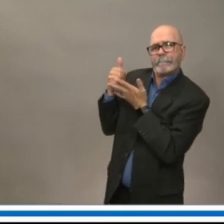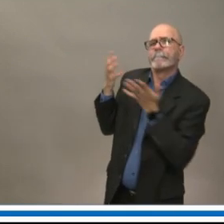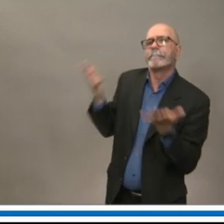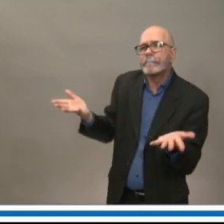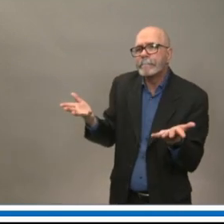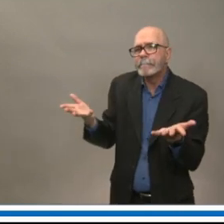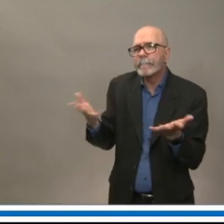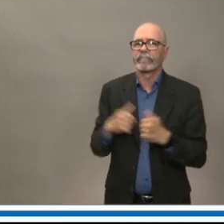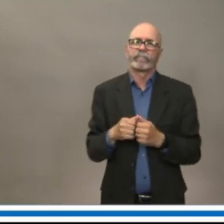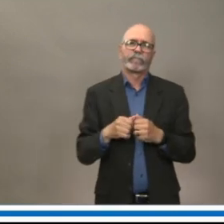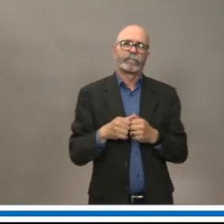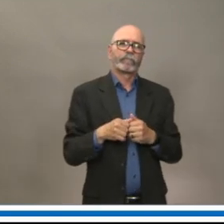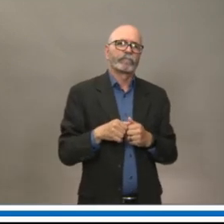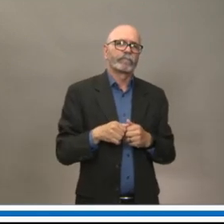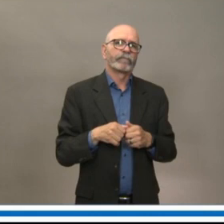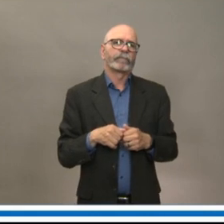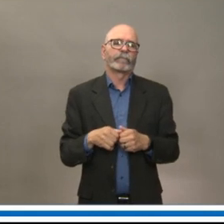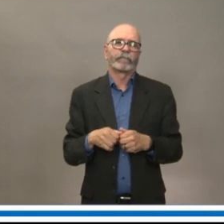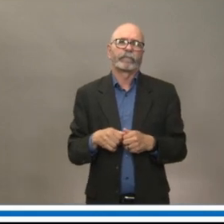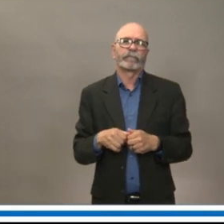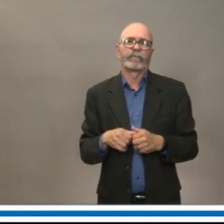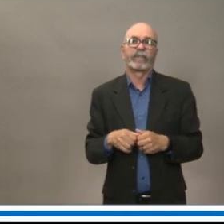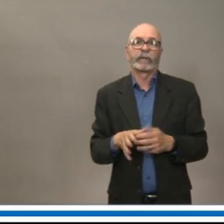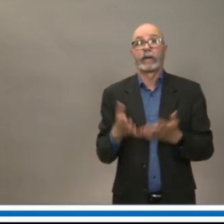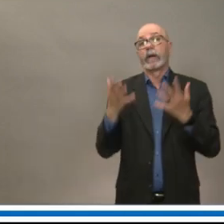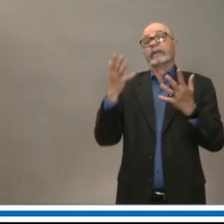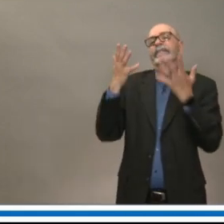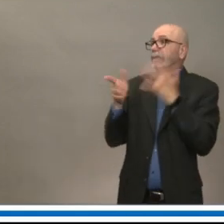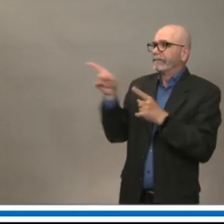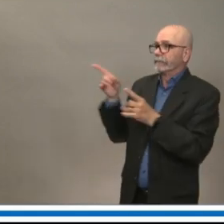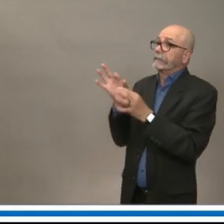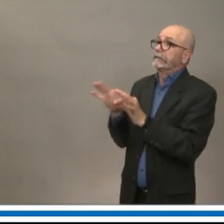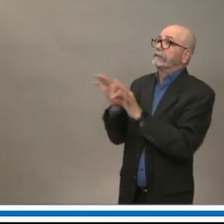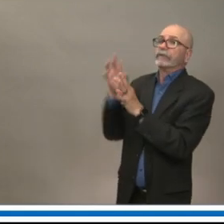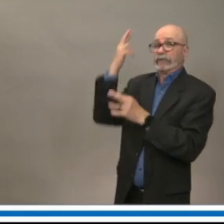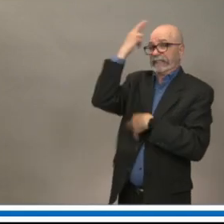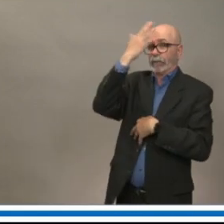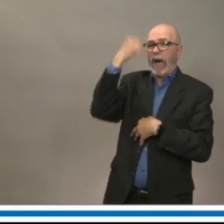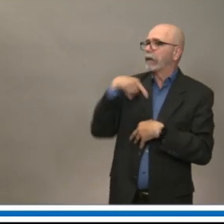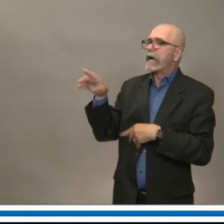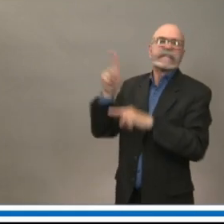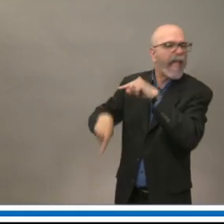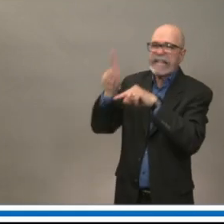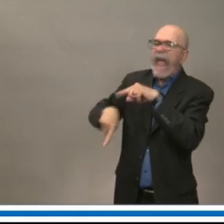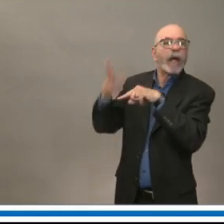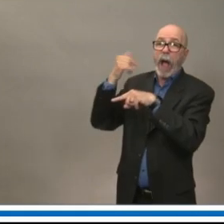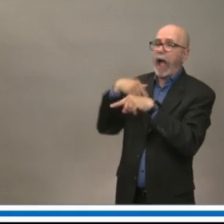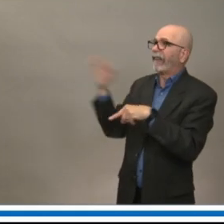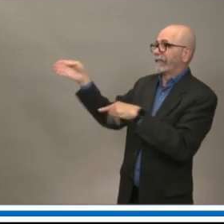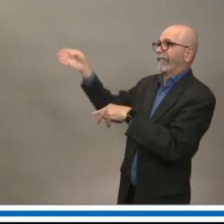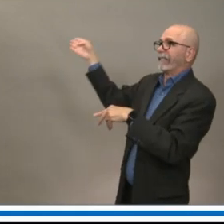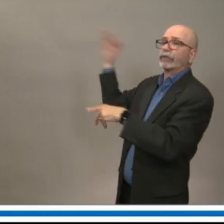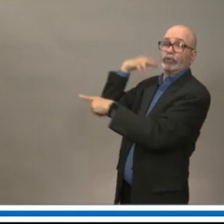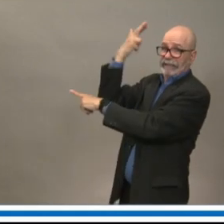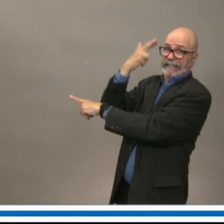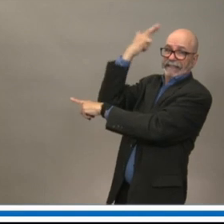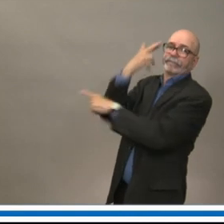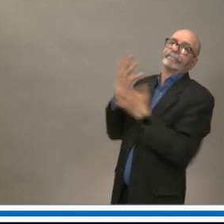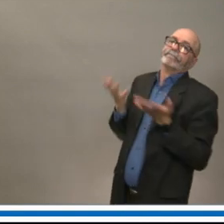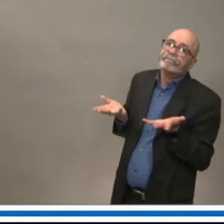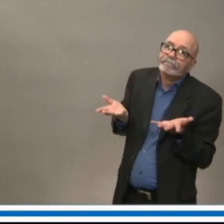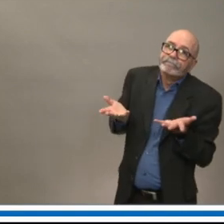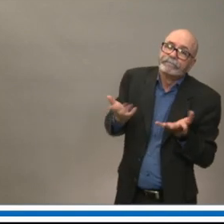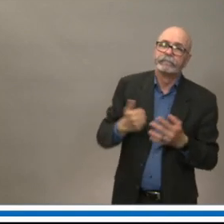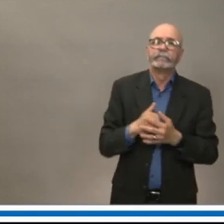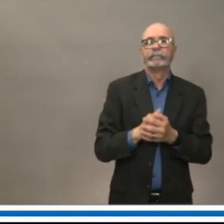the what is considered essential needs by the family for kind of home services or home support. Next question will go